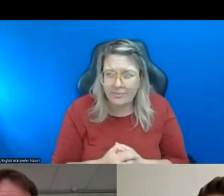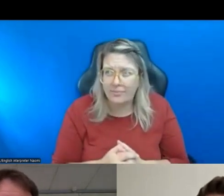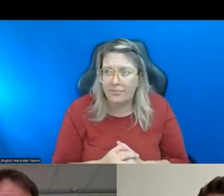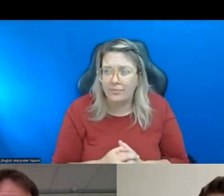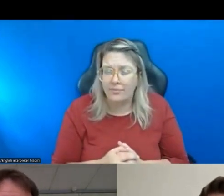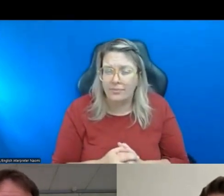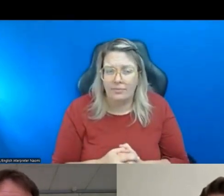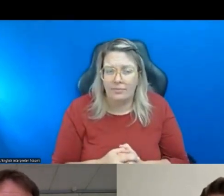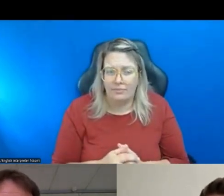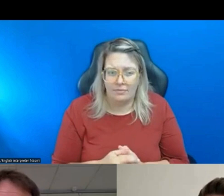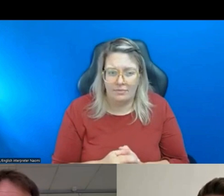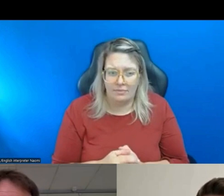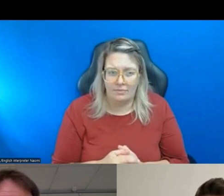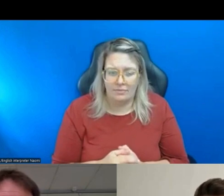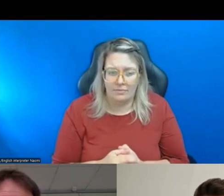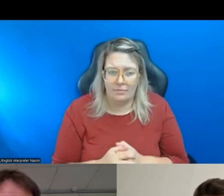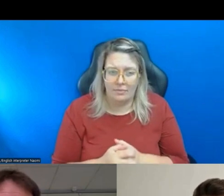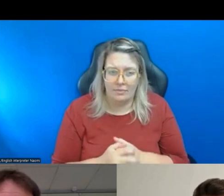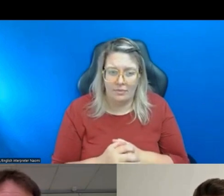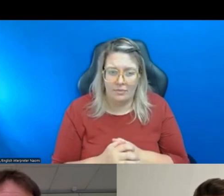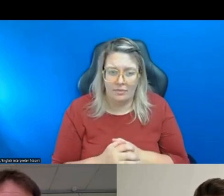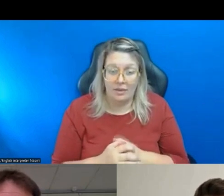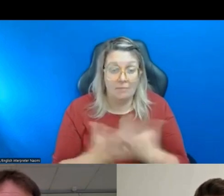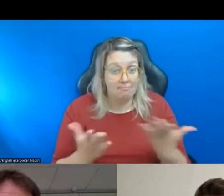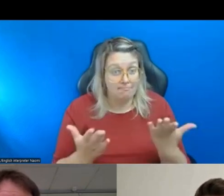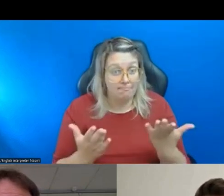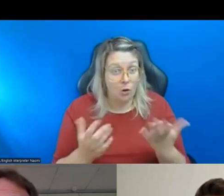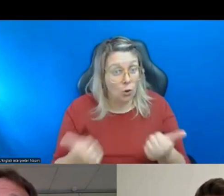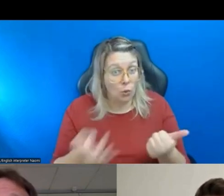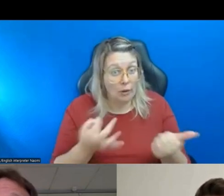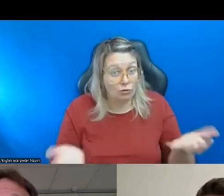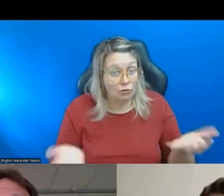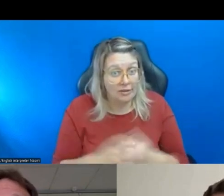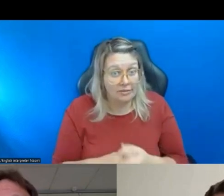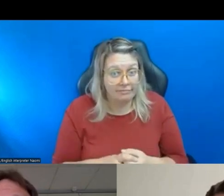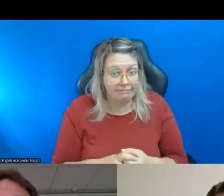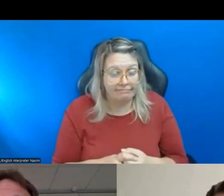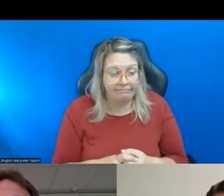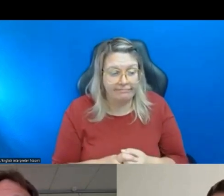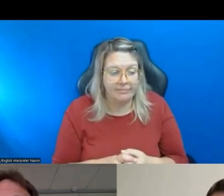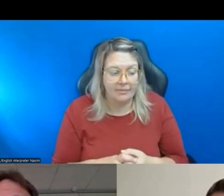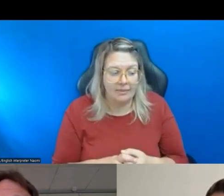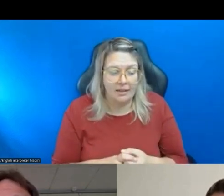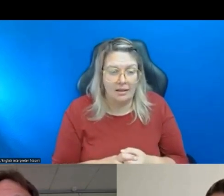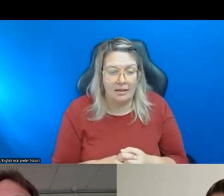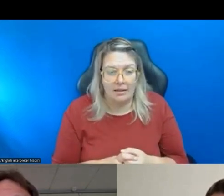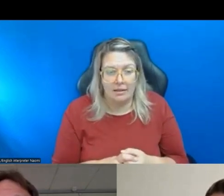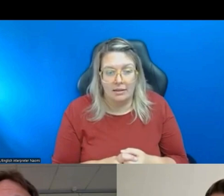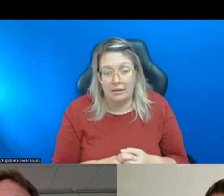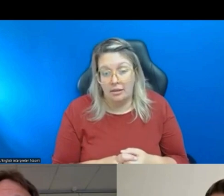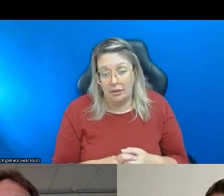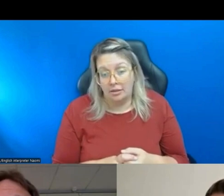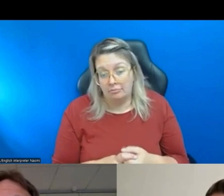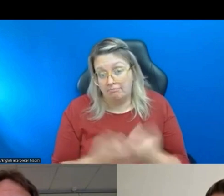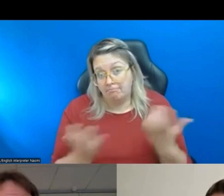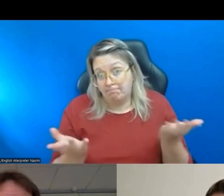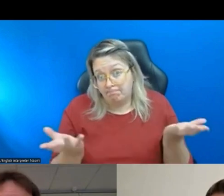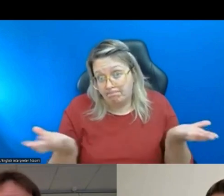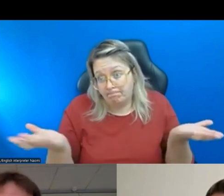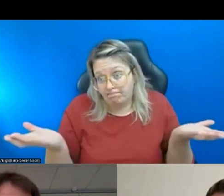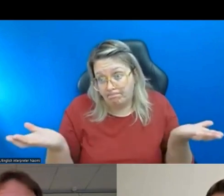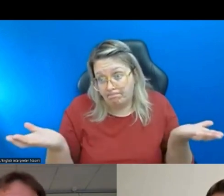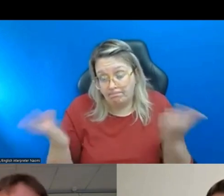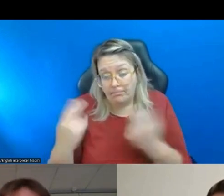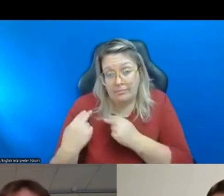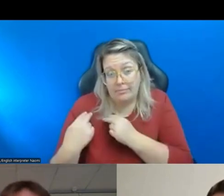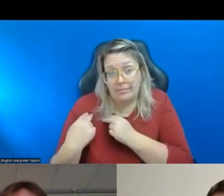I think it's a good question as we move forward. I mean, at the moment, you could devolution